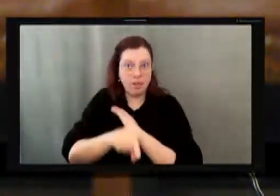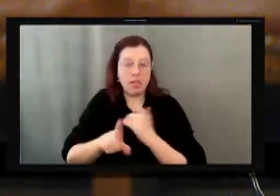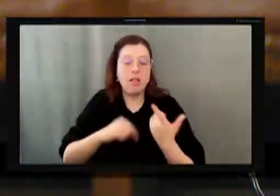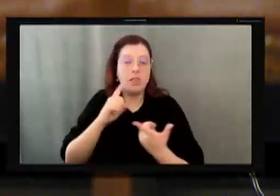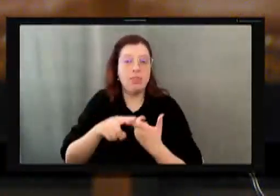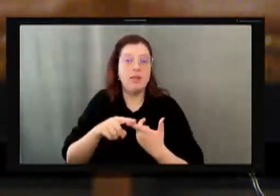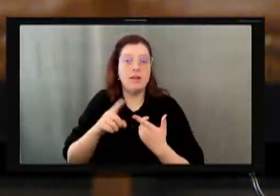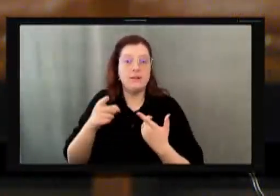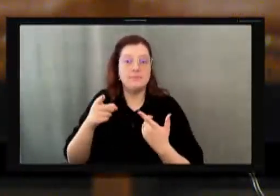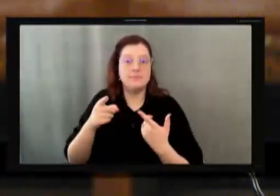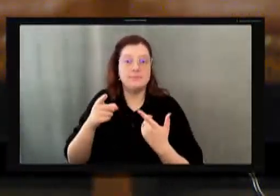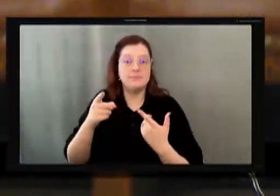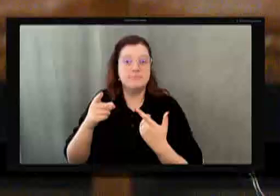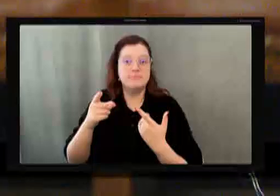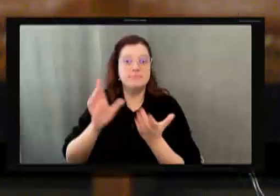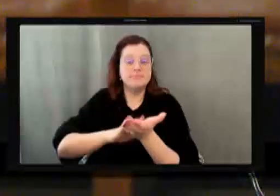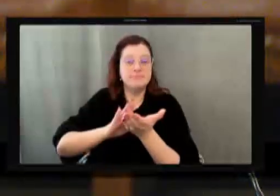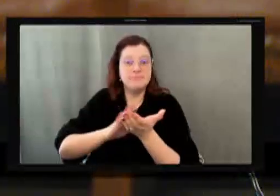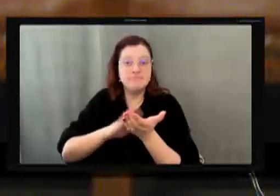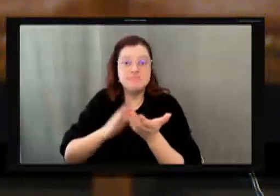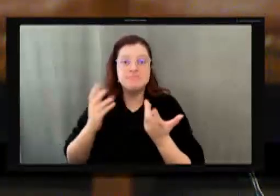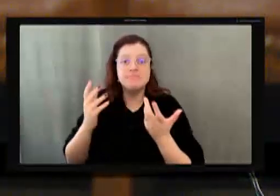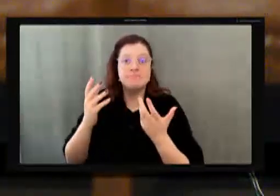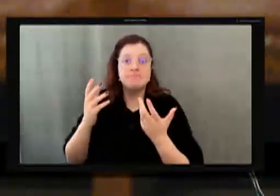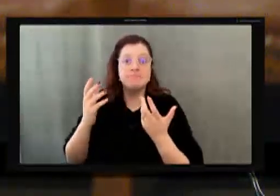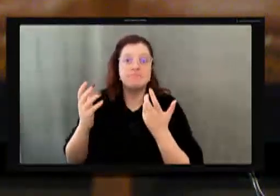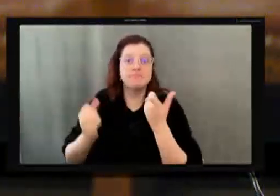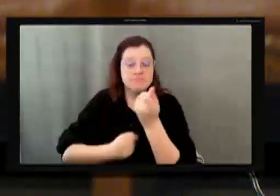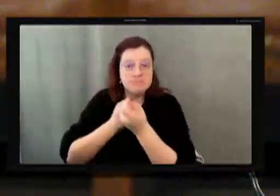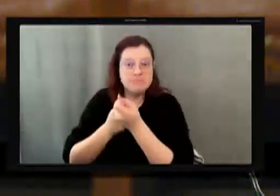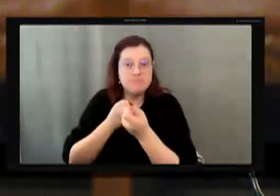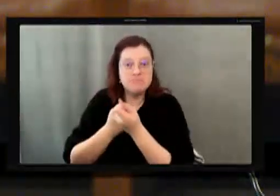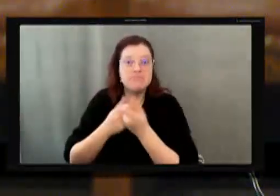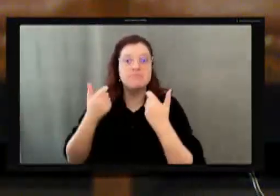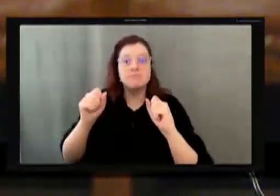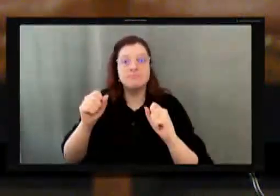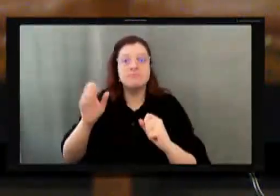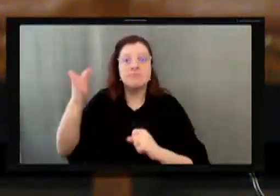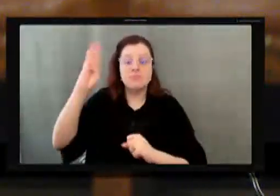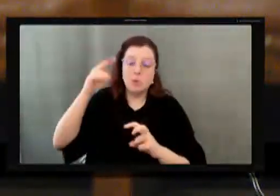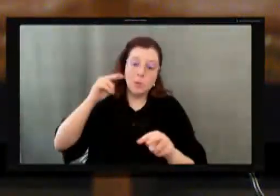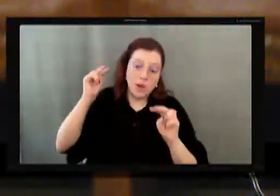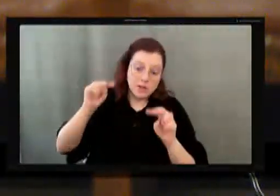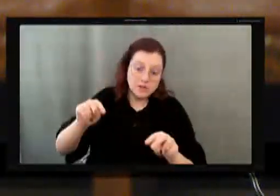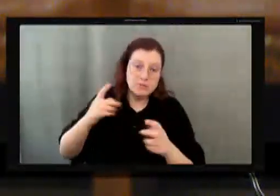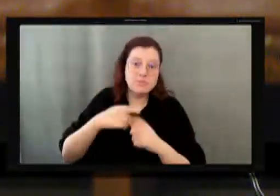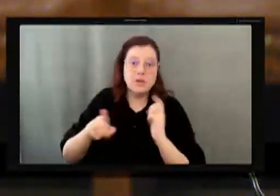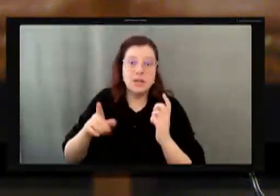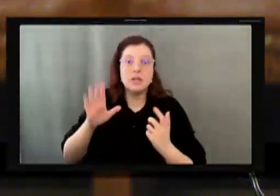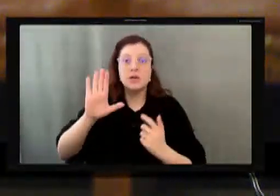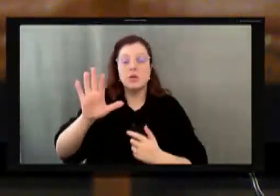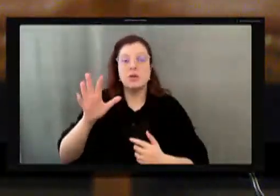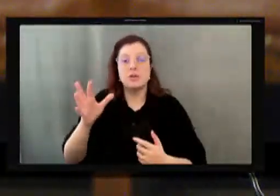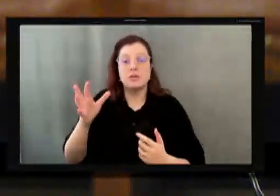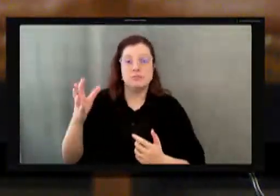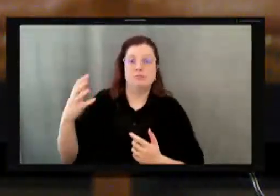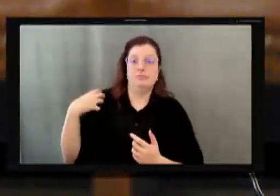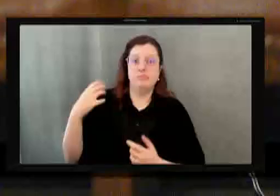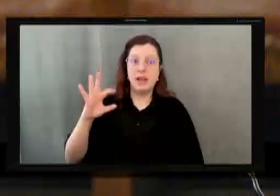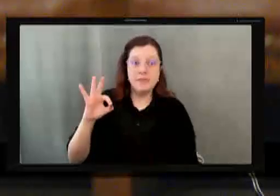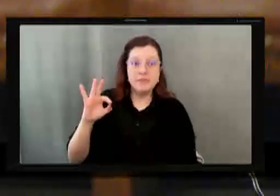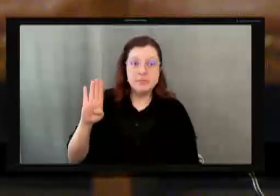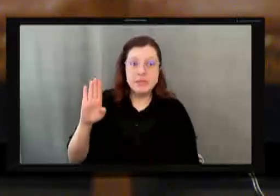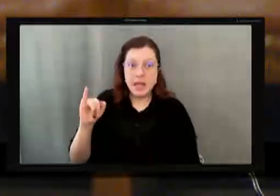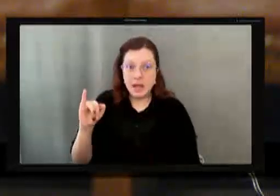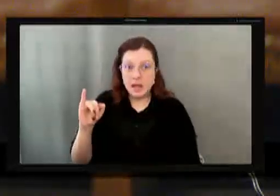the men that's supposed to watch him. Anytime the people try to say there's somebody up there, and even your officials, your FBI and all them